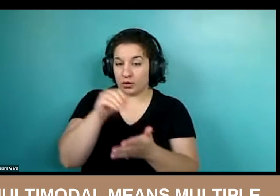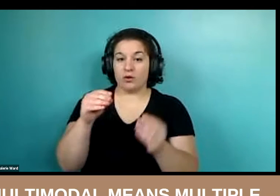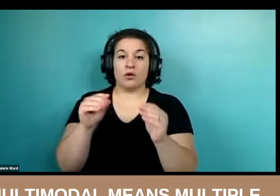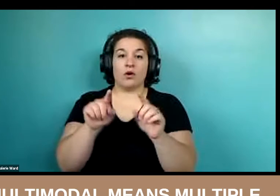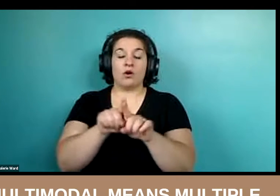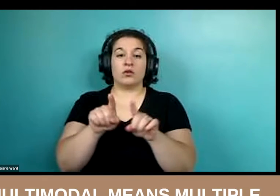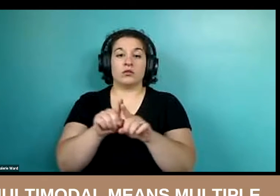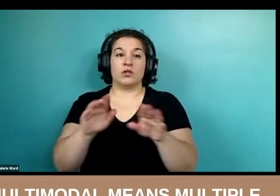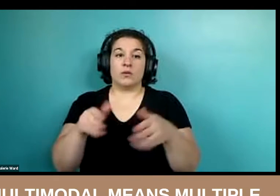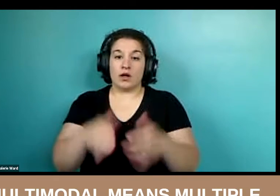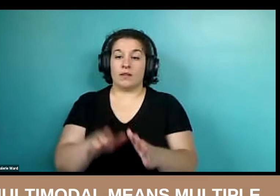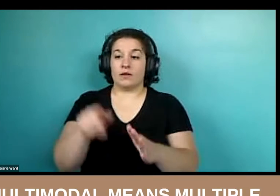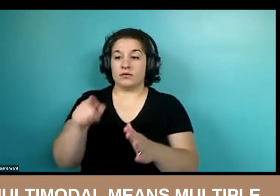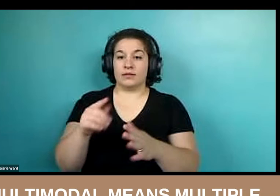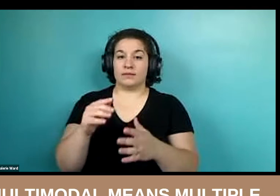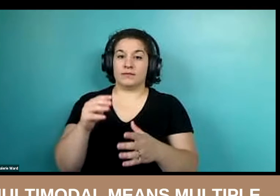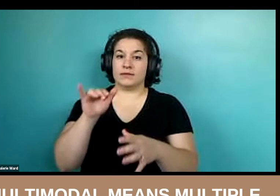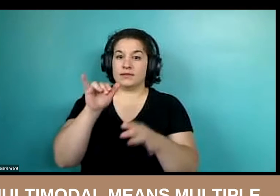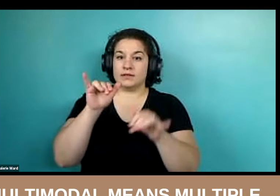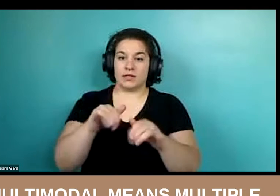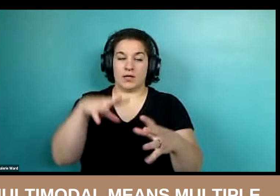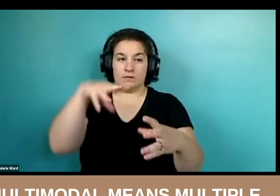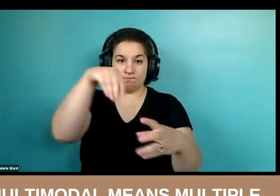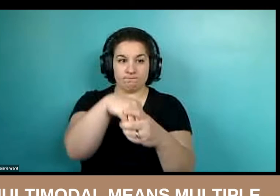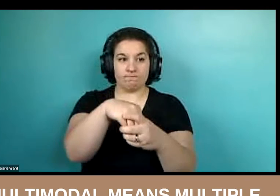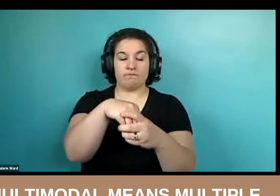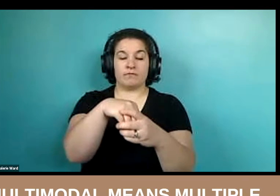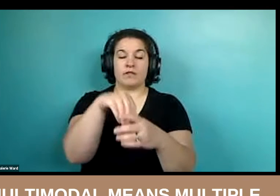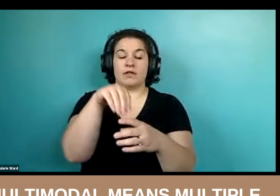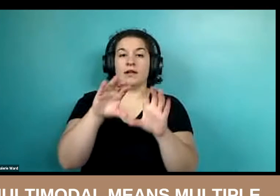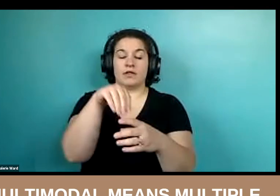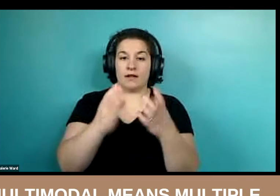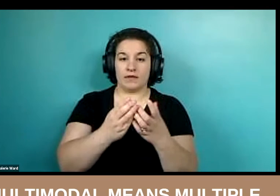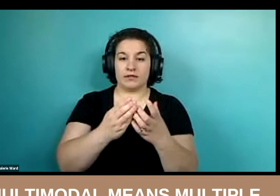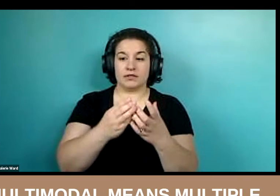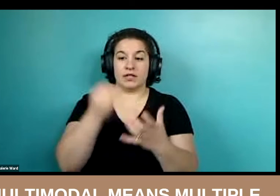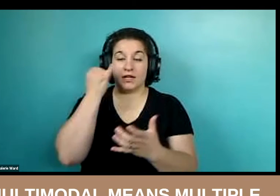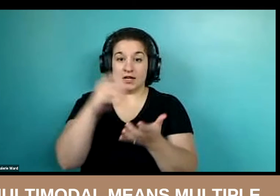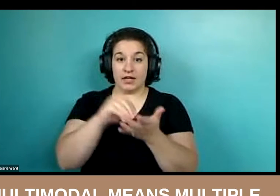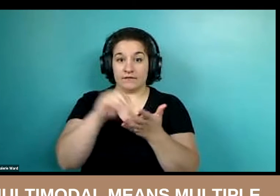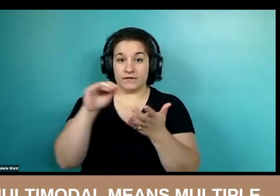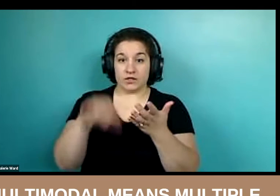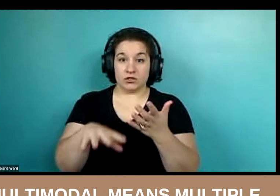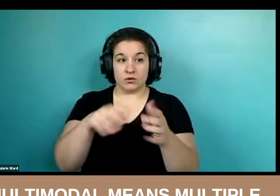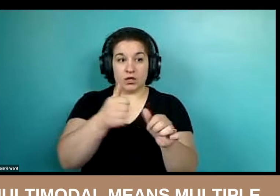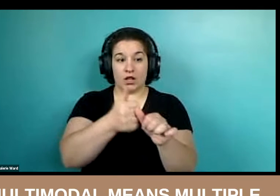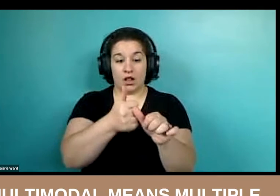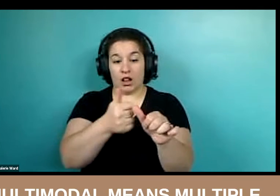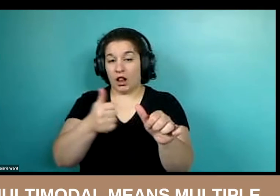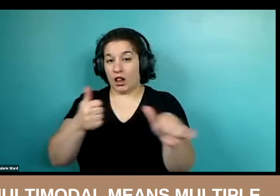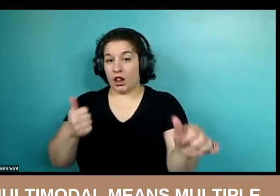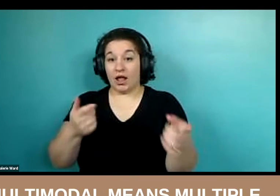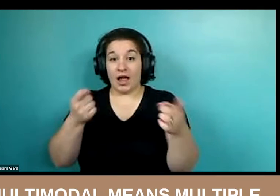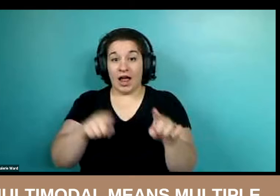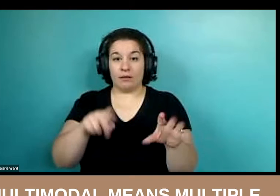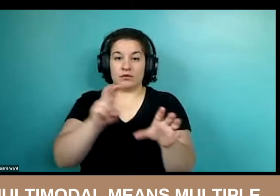a class. Because once you leave a student behind, once that happens, they disengage, and we don't want that to be the